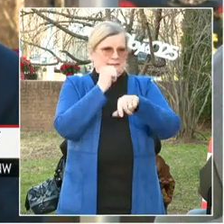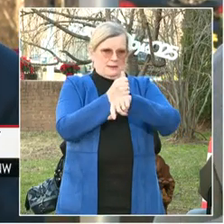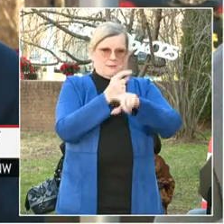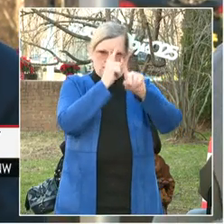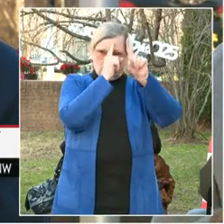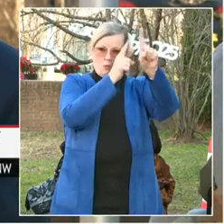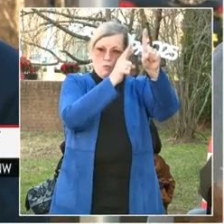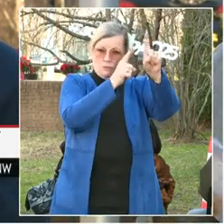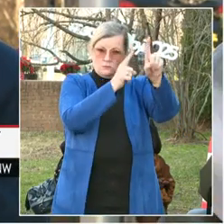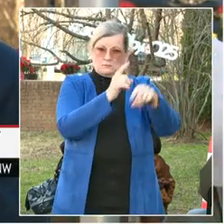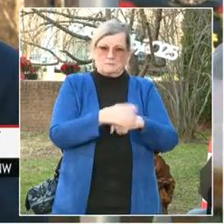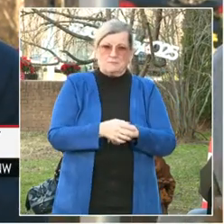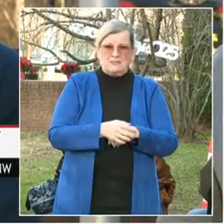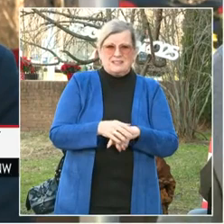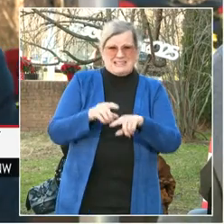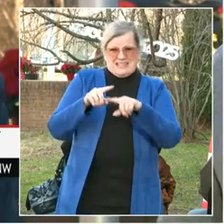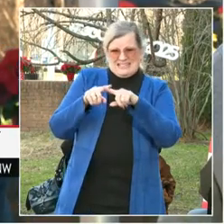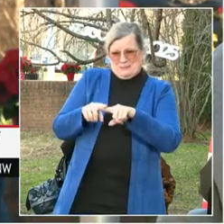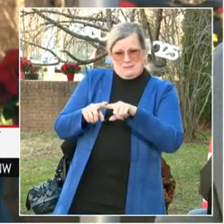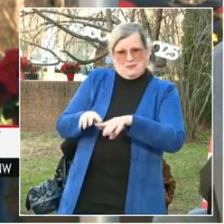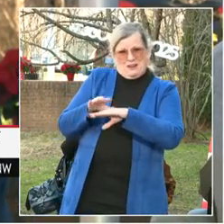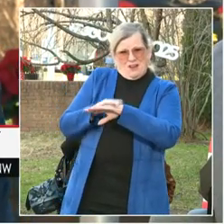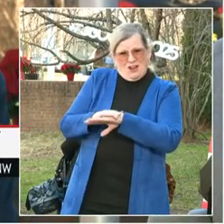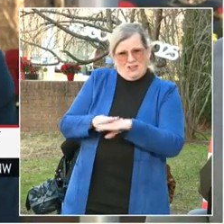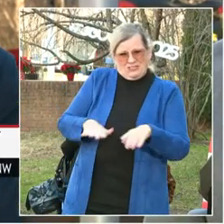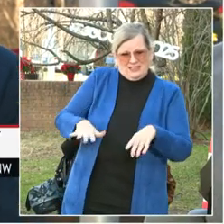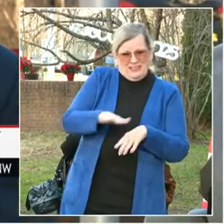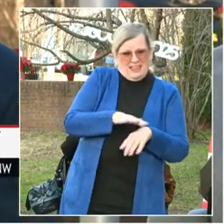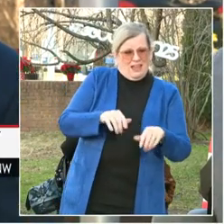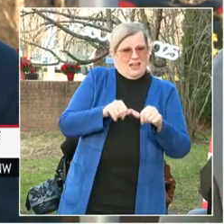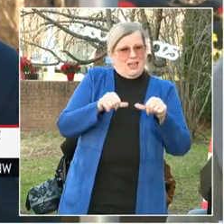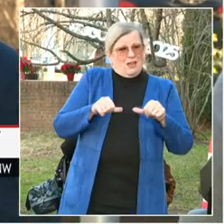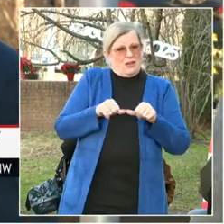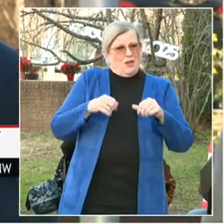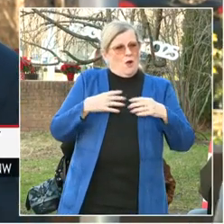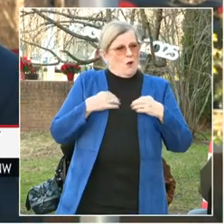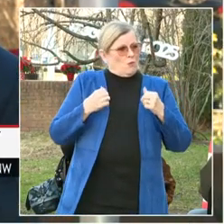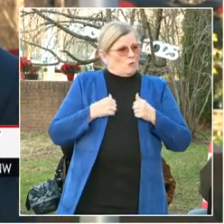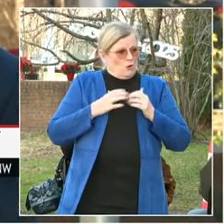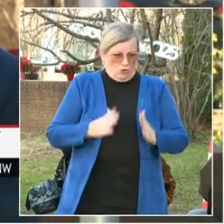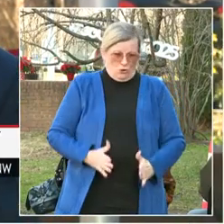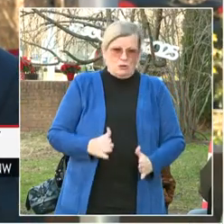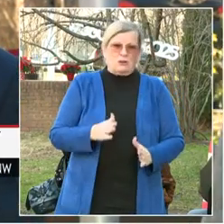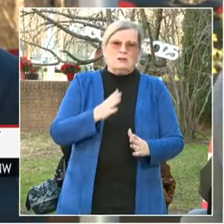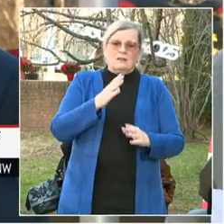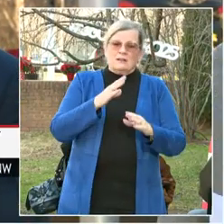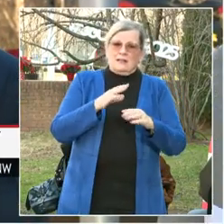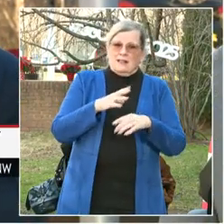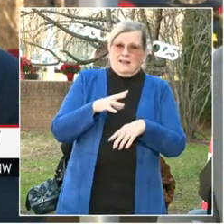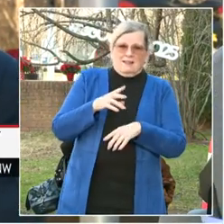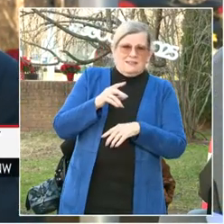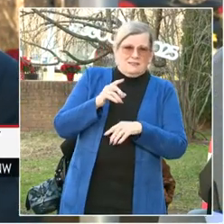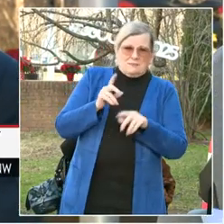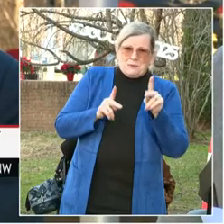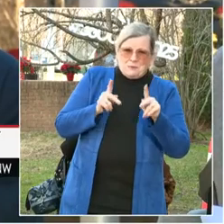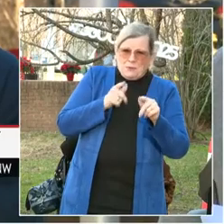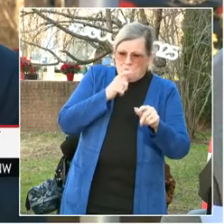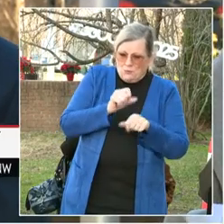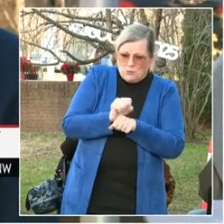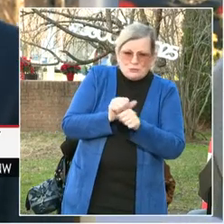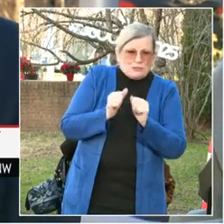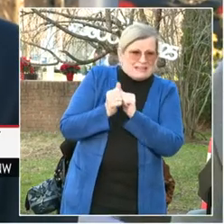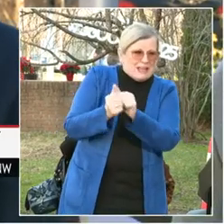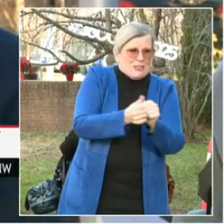leaders, landowners, and stakeholders like faith-based institutions work together, we can produce more than 2,000 units of affordable housing in Rock Creek